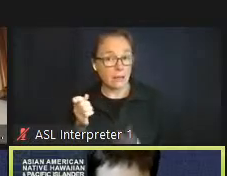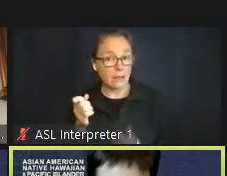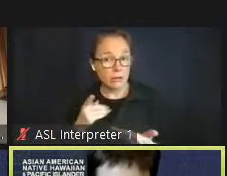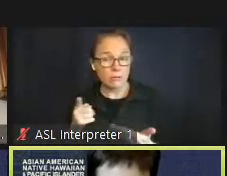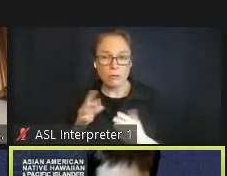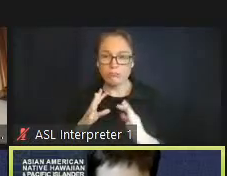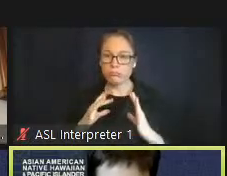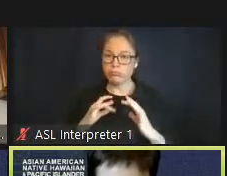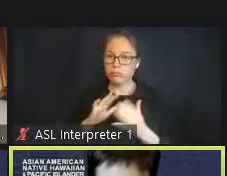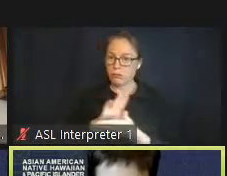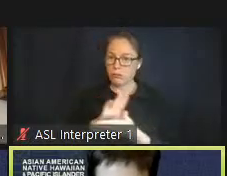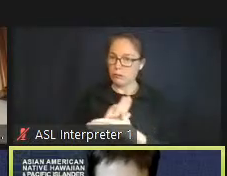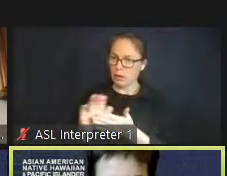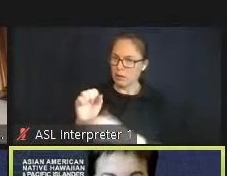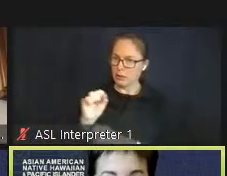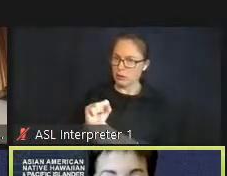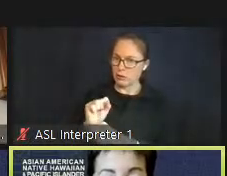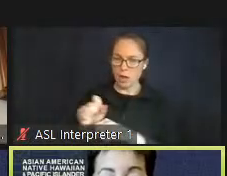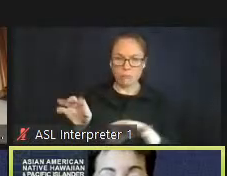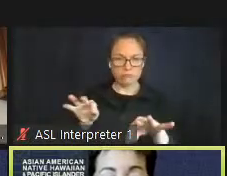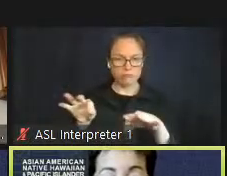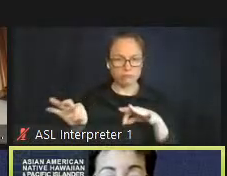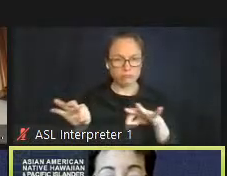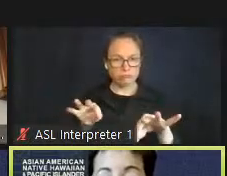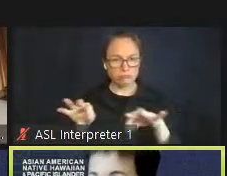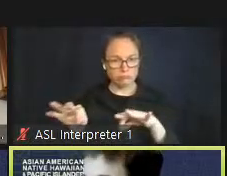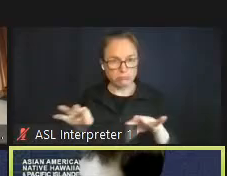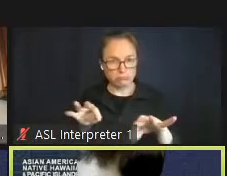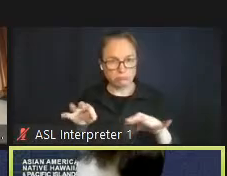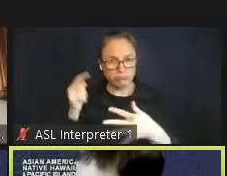nice job of articulating